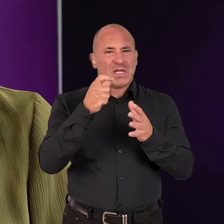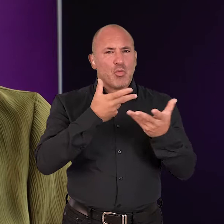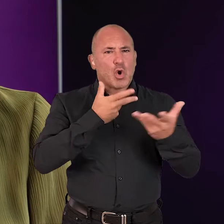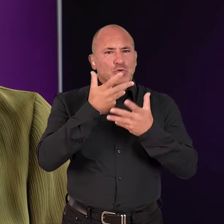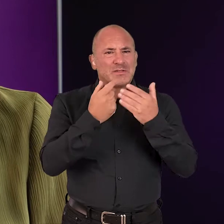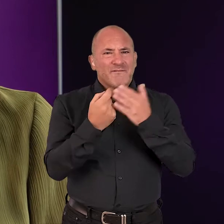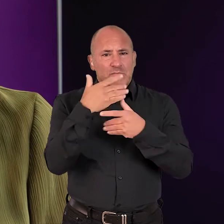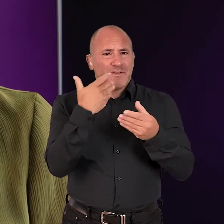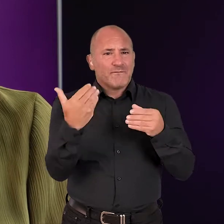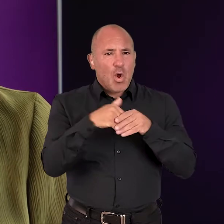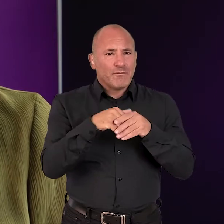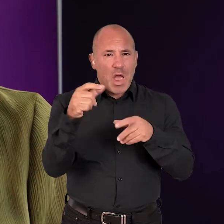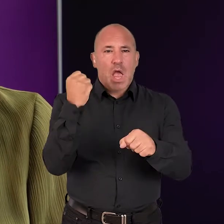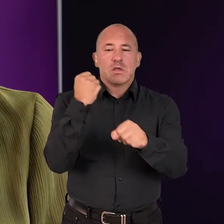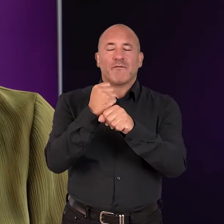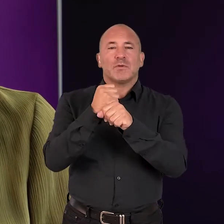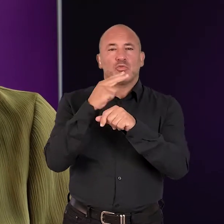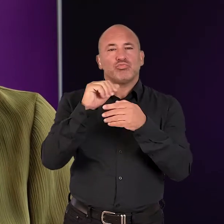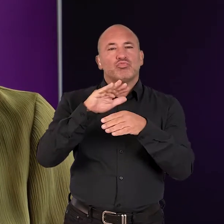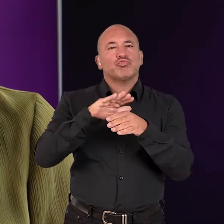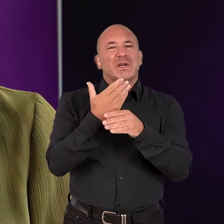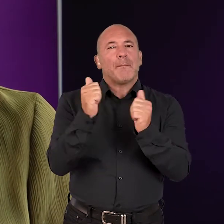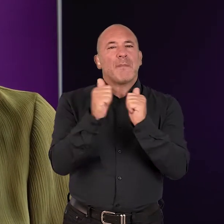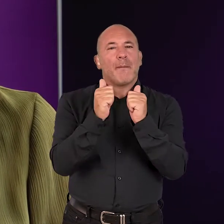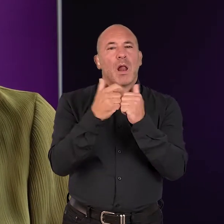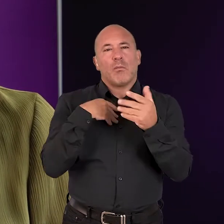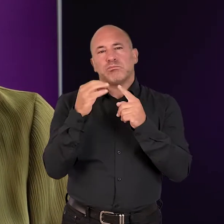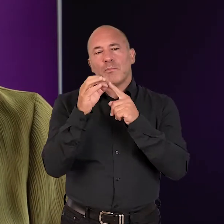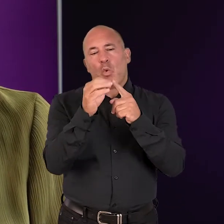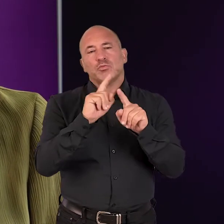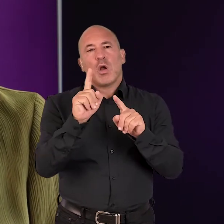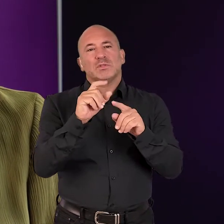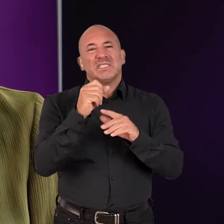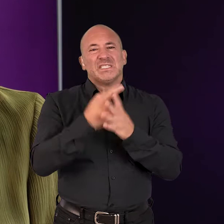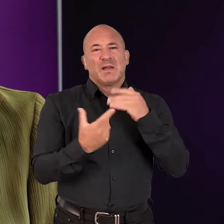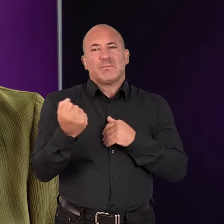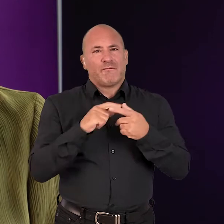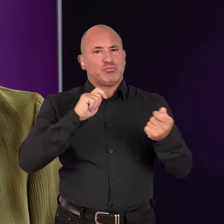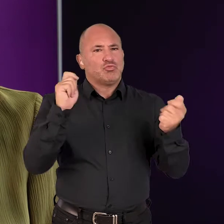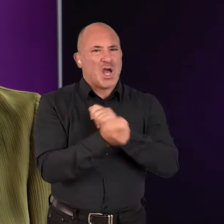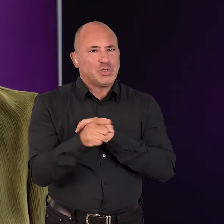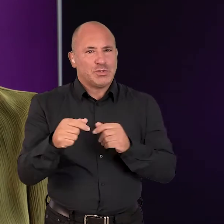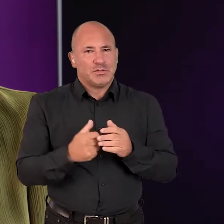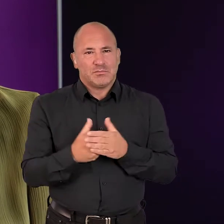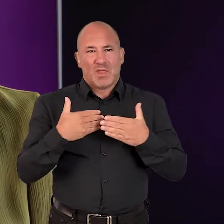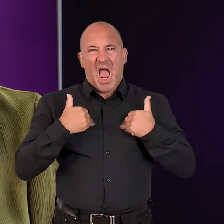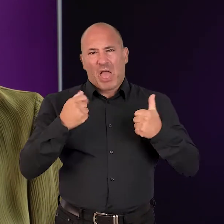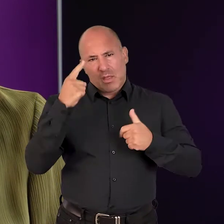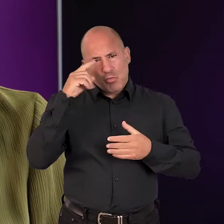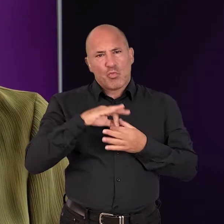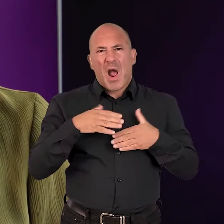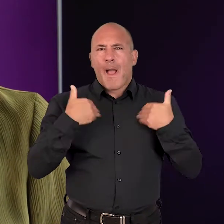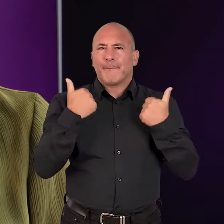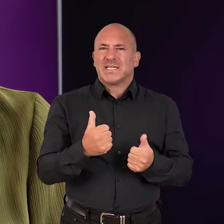recent NAC consultation event on the government's Green Paper on proposals to change disability benefits. The Health